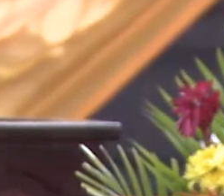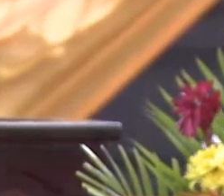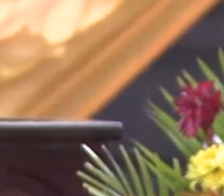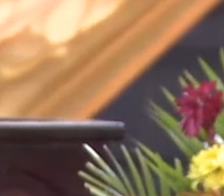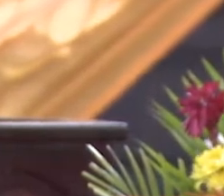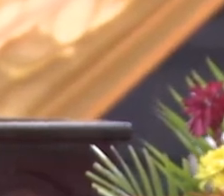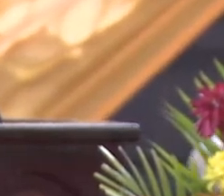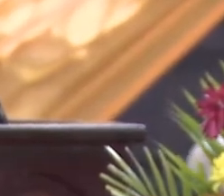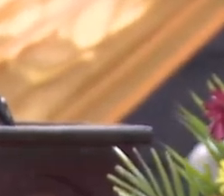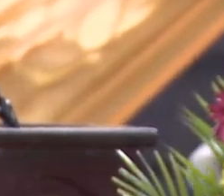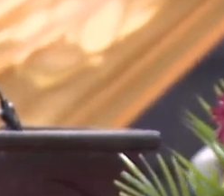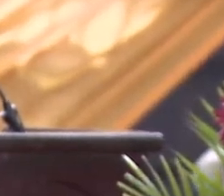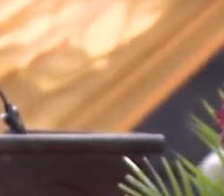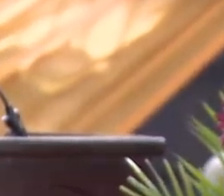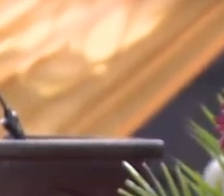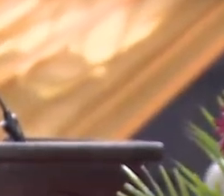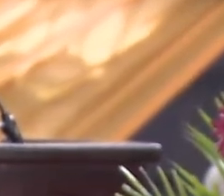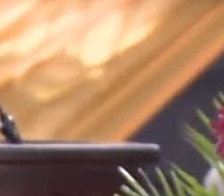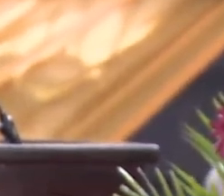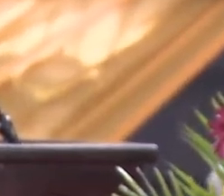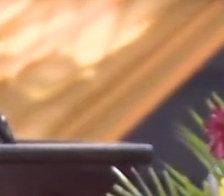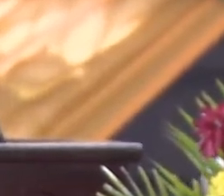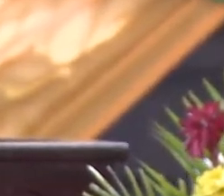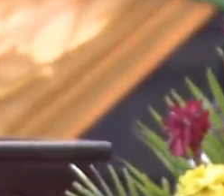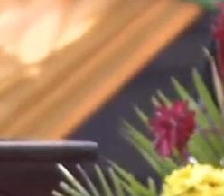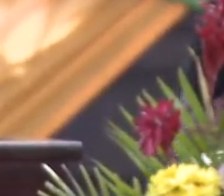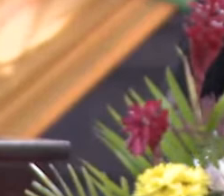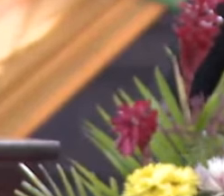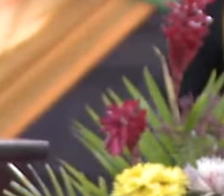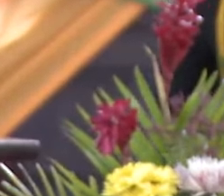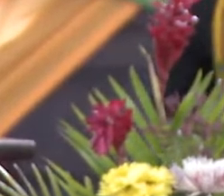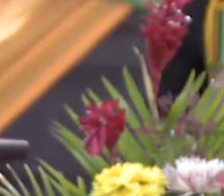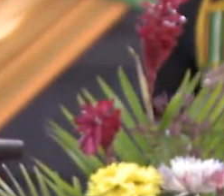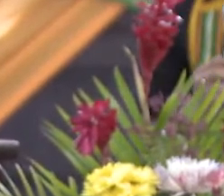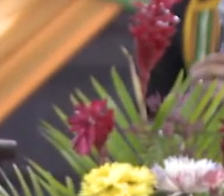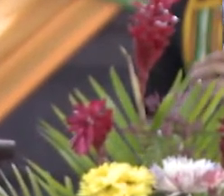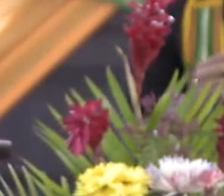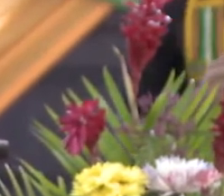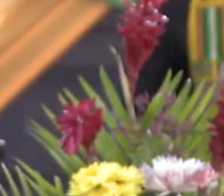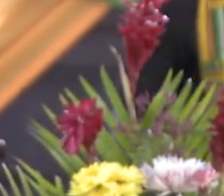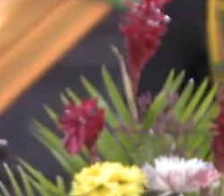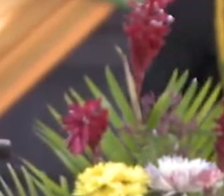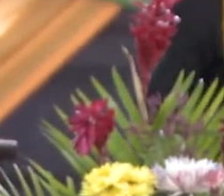before me, and he's trying to block me with